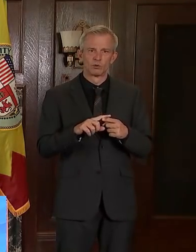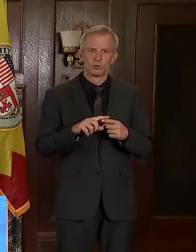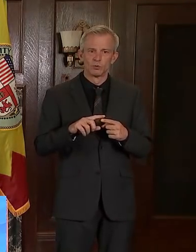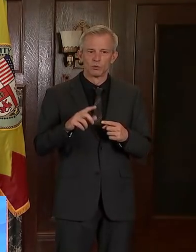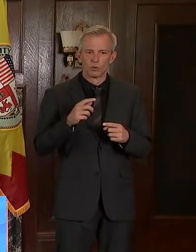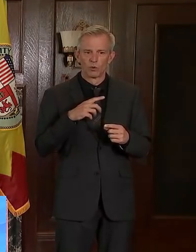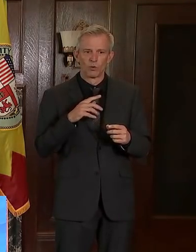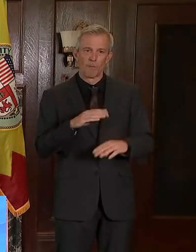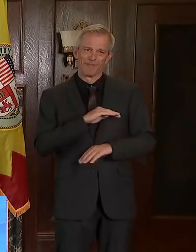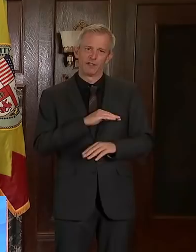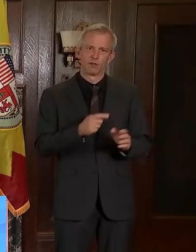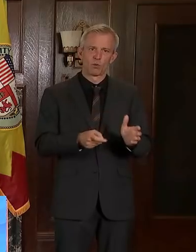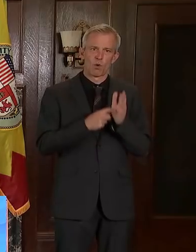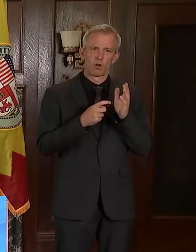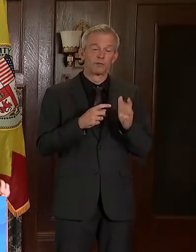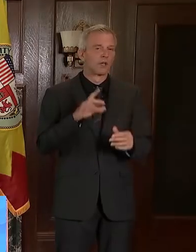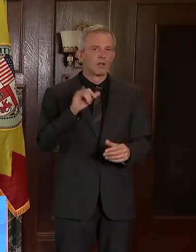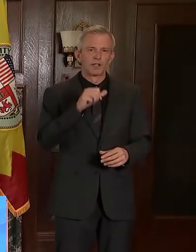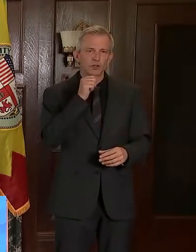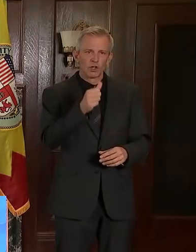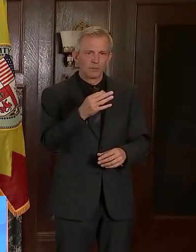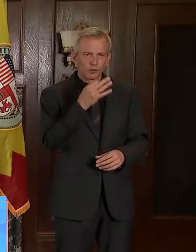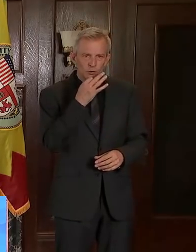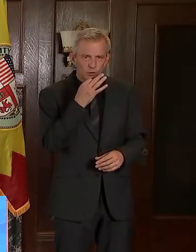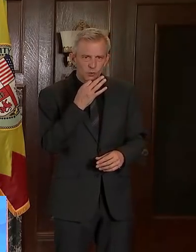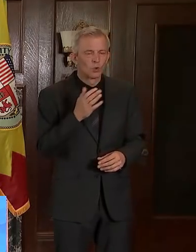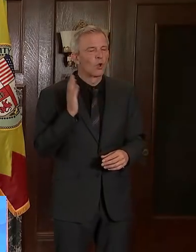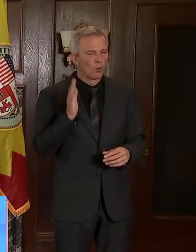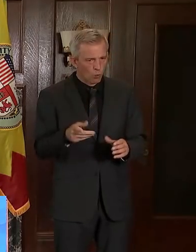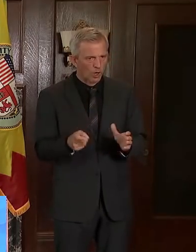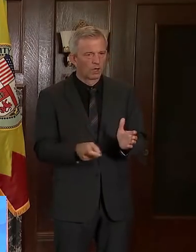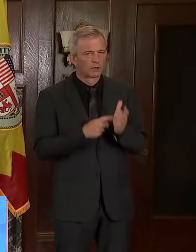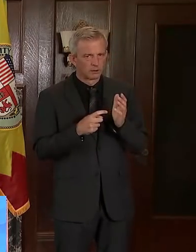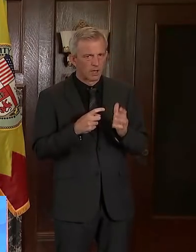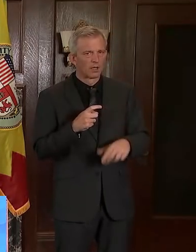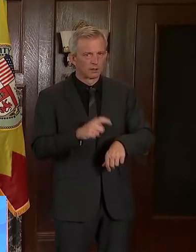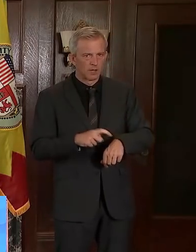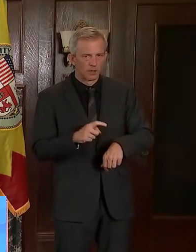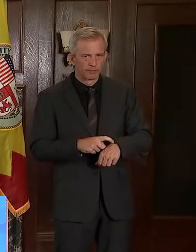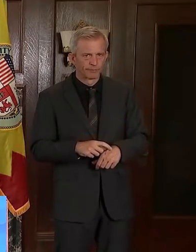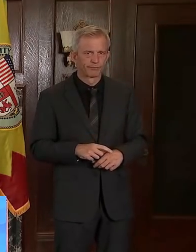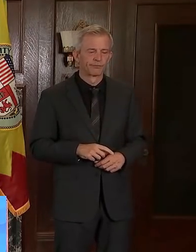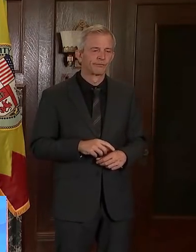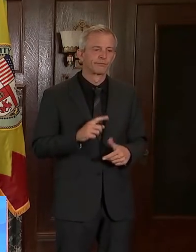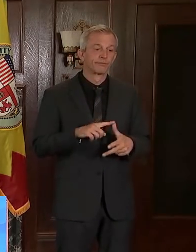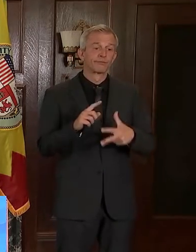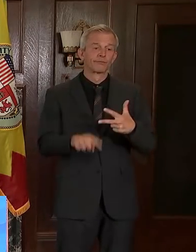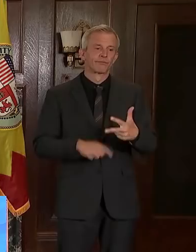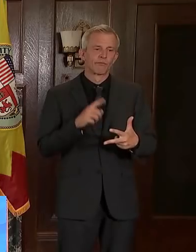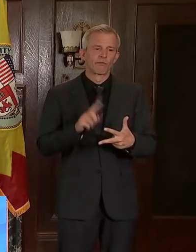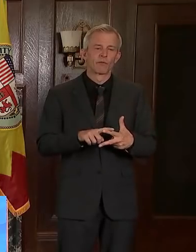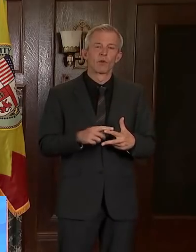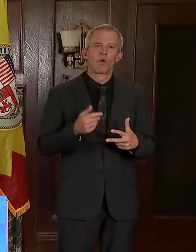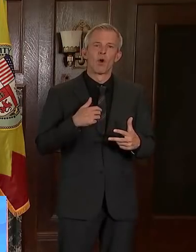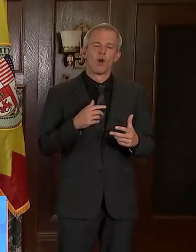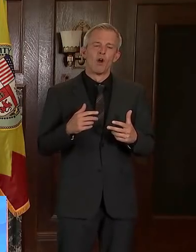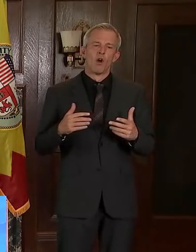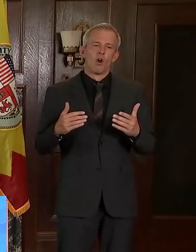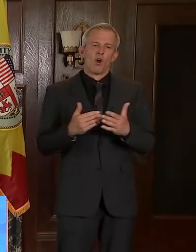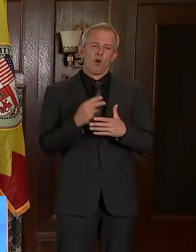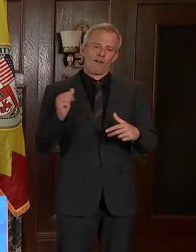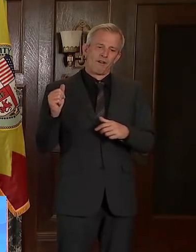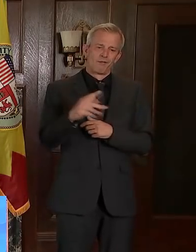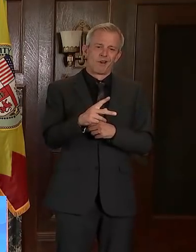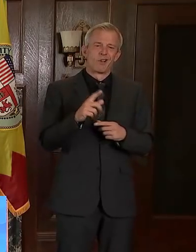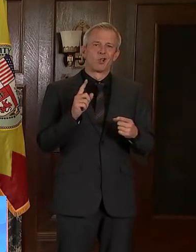will take time. Second, we'll continue to have a phased return to a new, safer reality.